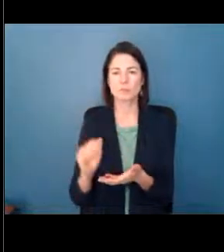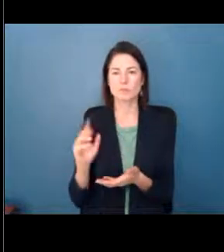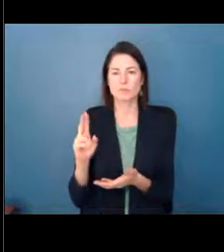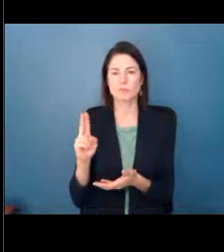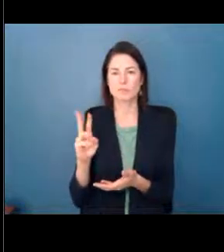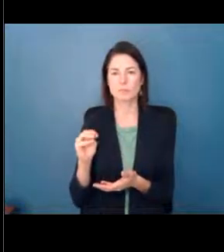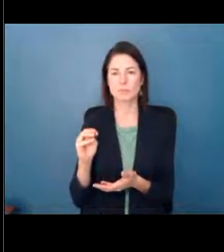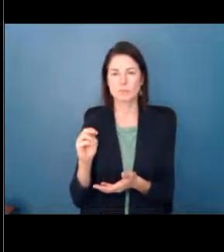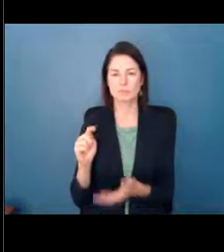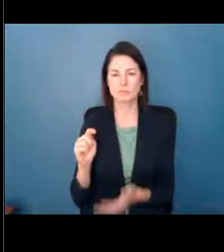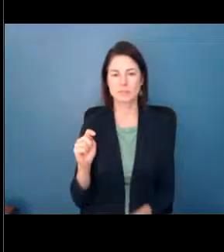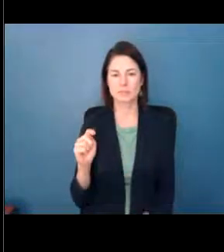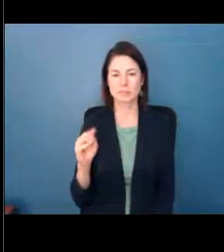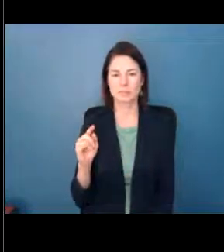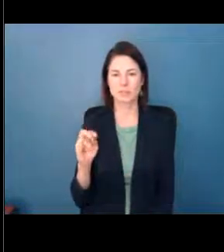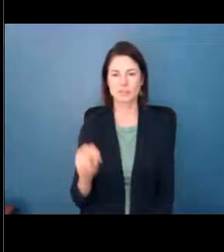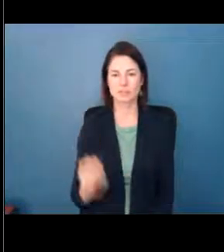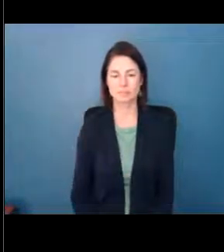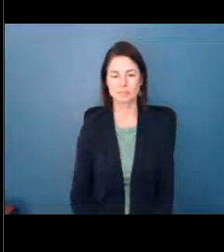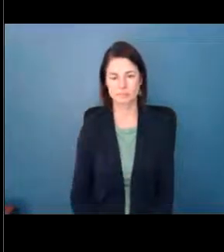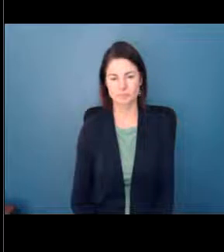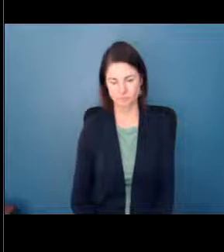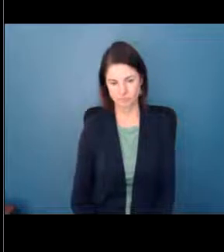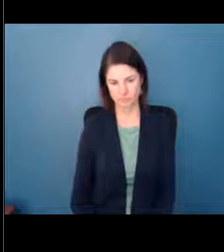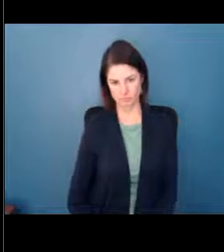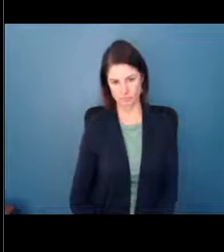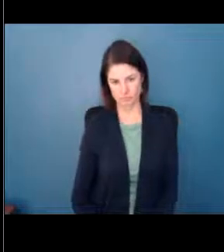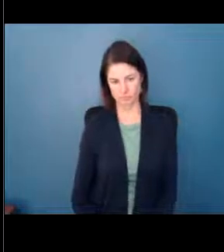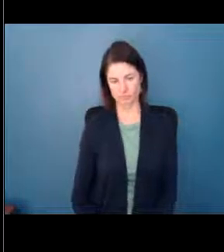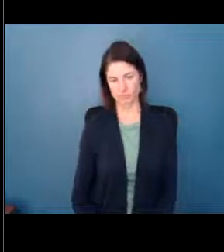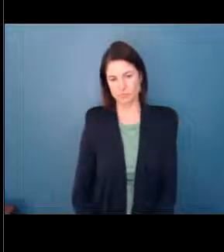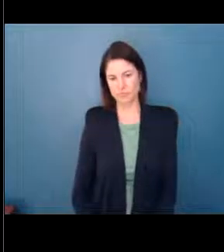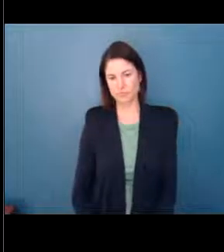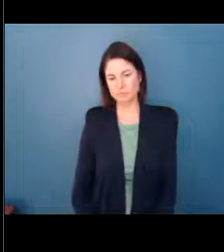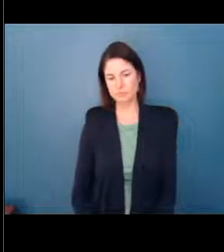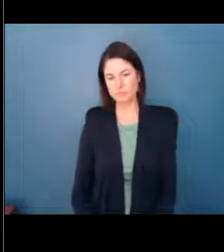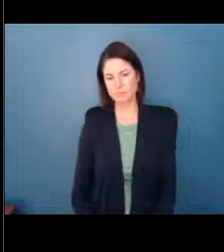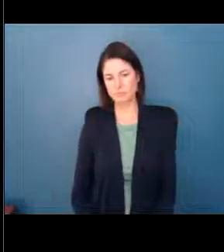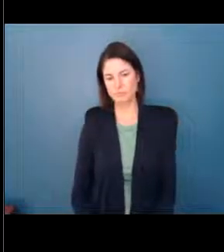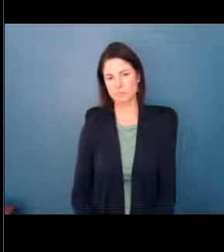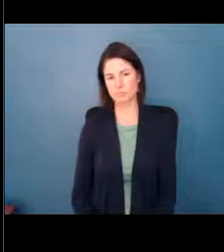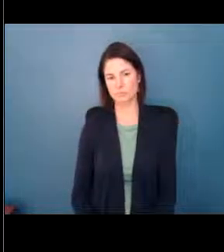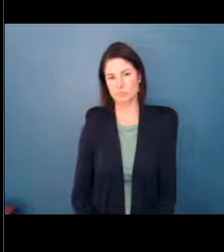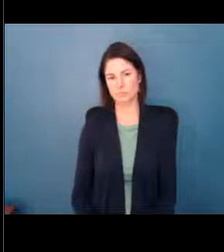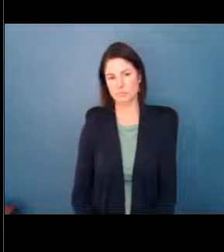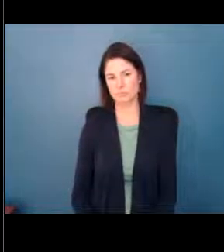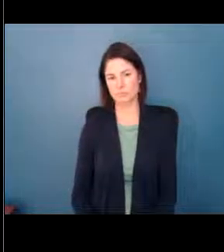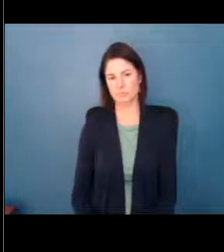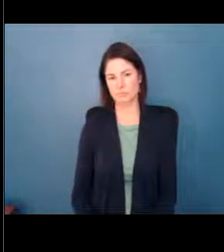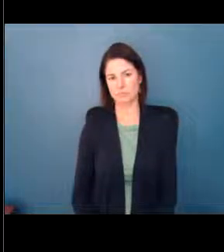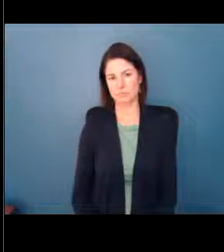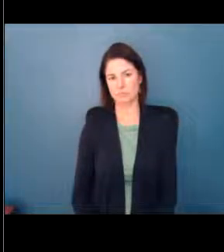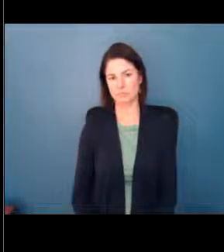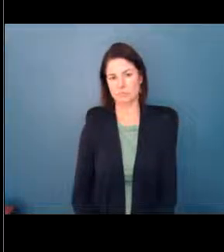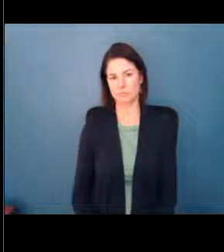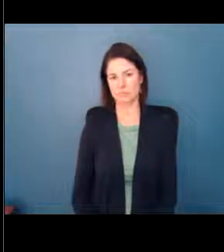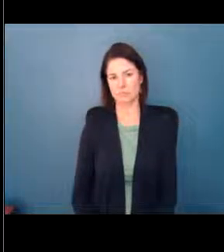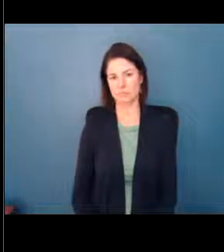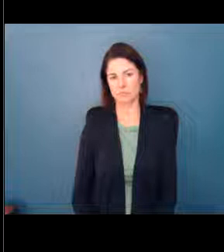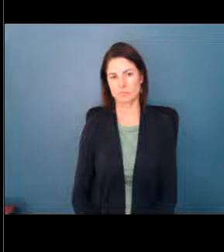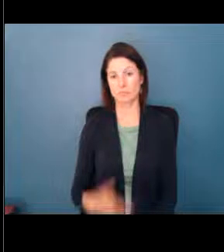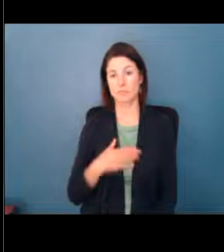sorry, Chair Norton, just to follow up, we did look into, me and my team looked into InPlan,